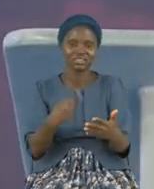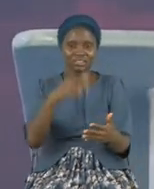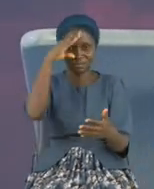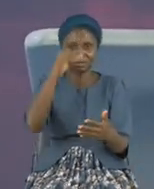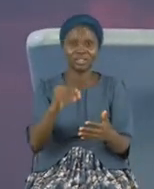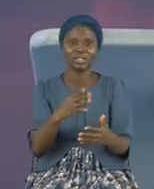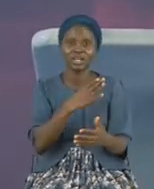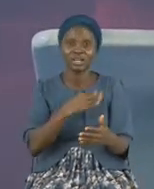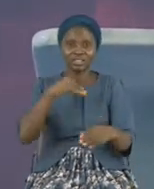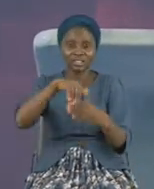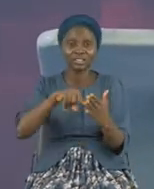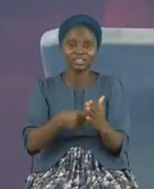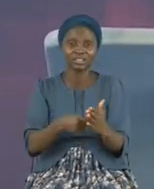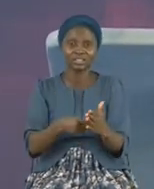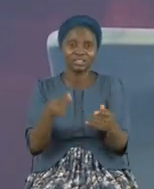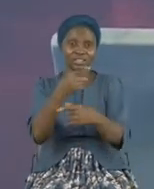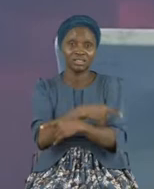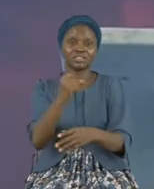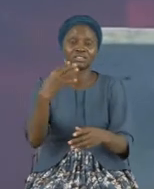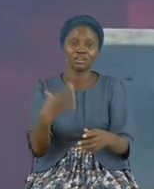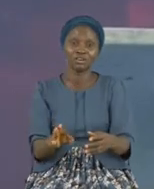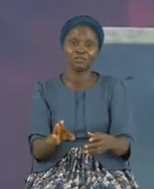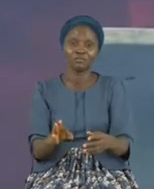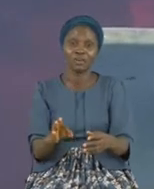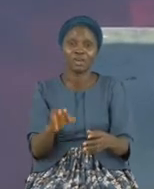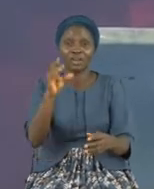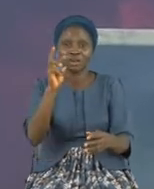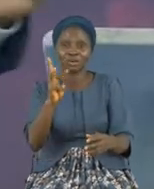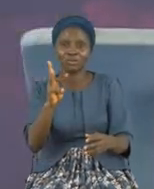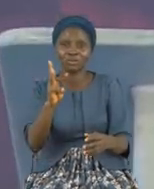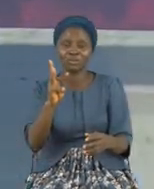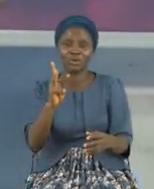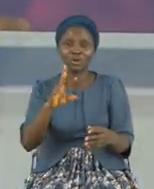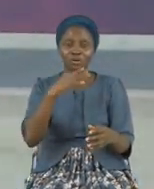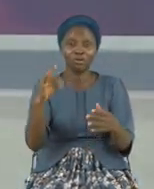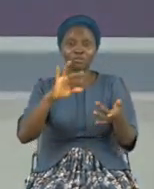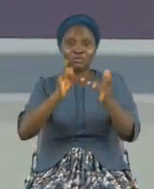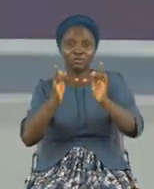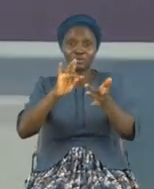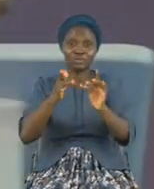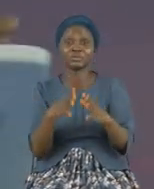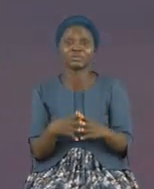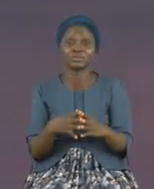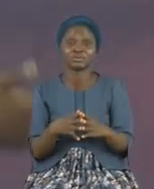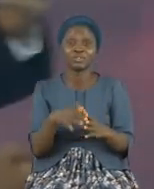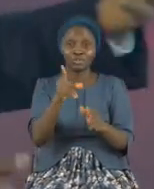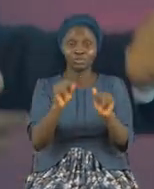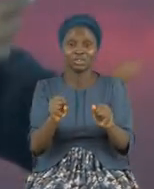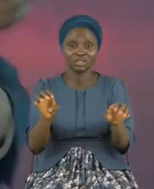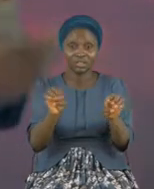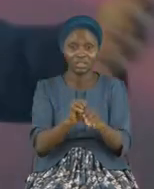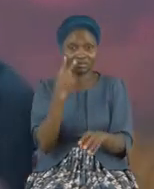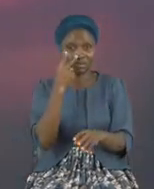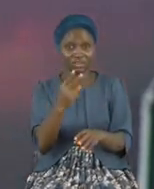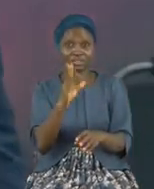of WhatsApp and telephone and social media and Zoom, you can even see the